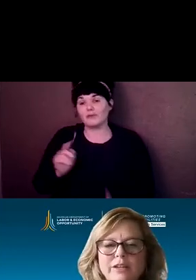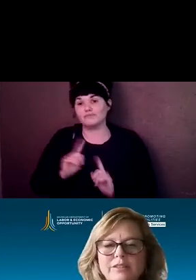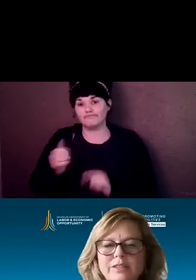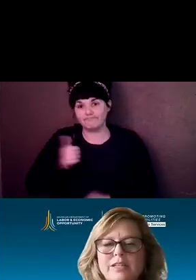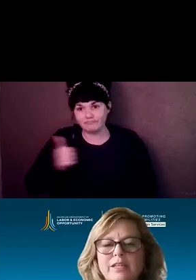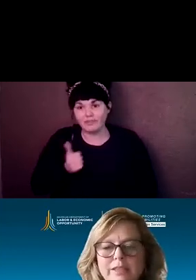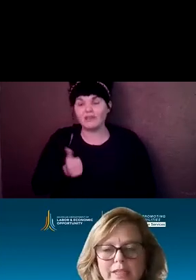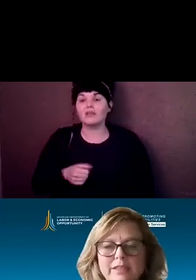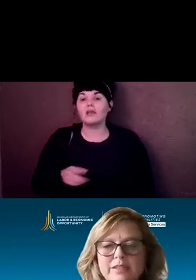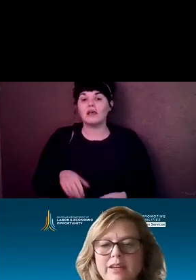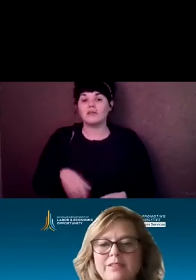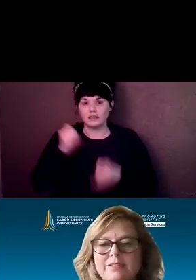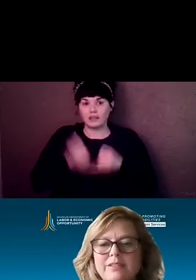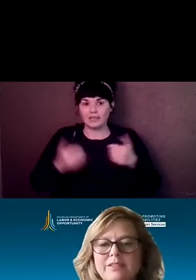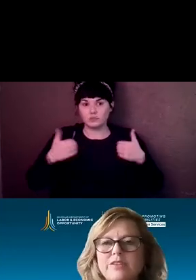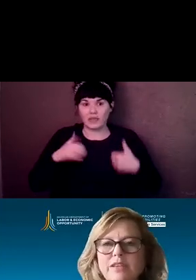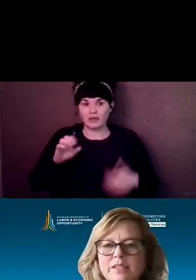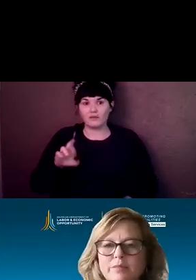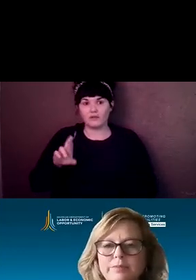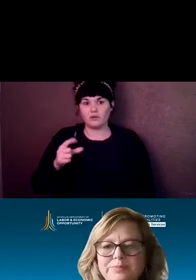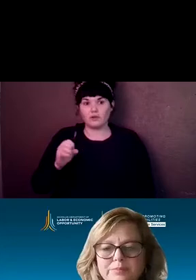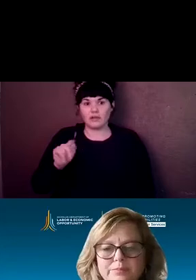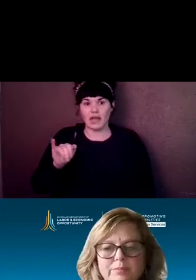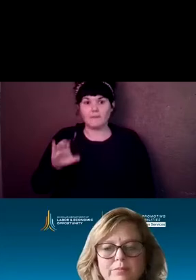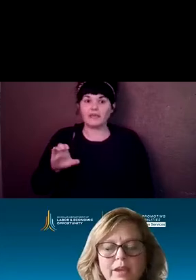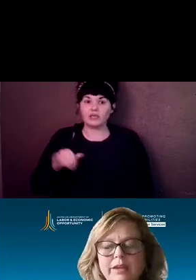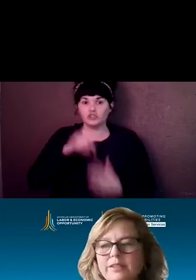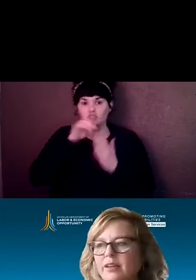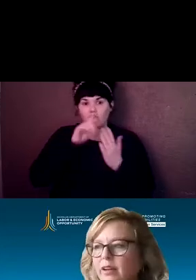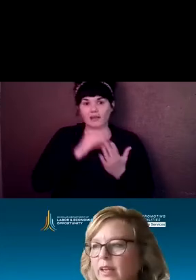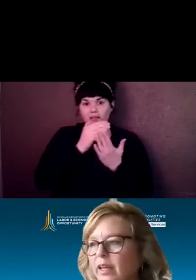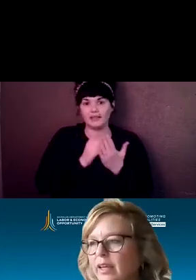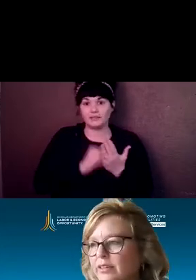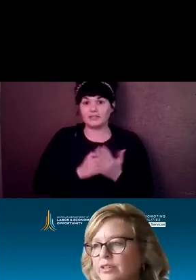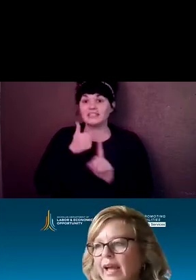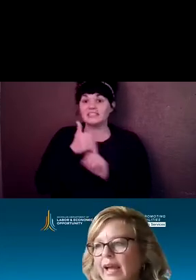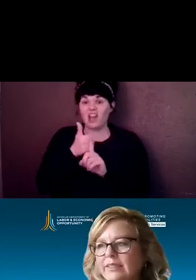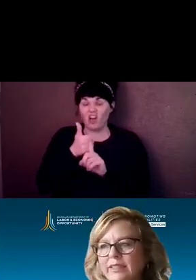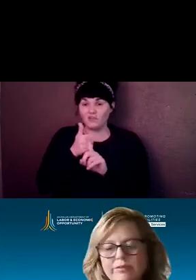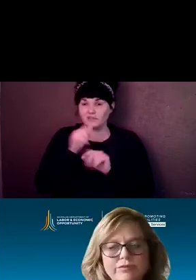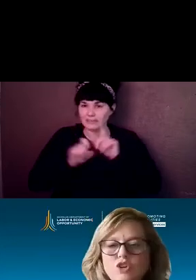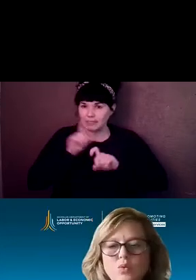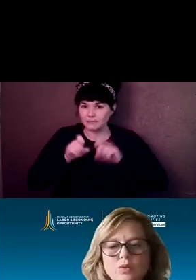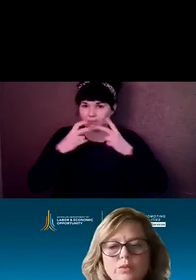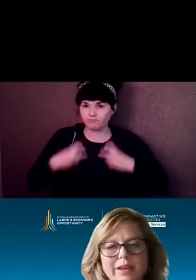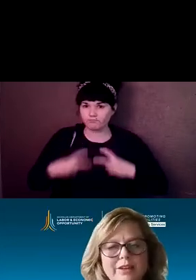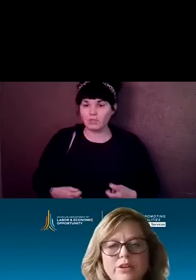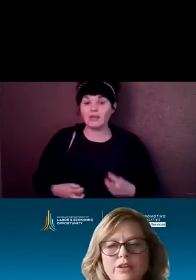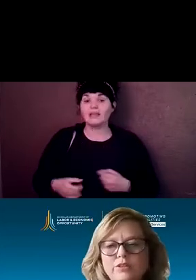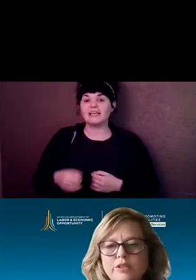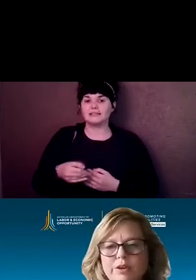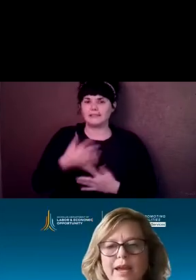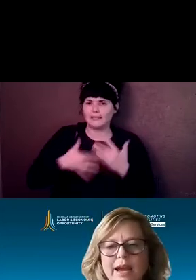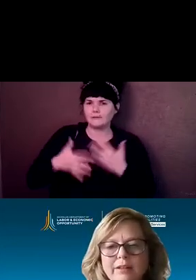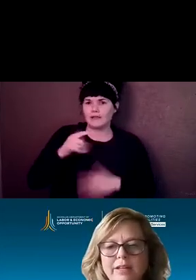ergonomic chest list. It's a self-assessment, and it's a interactive tool that you can